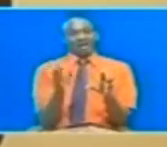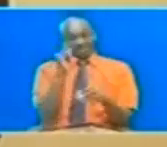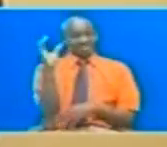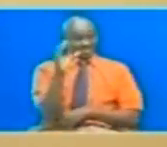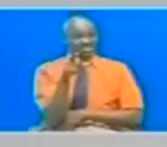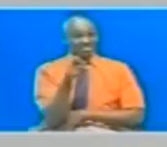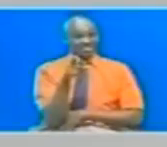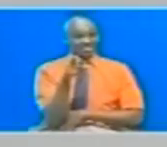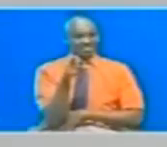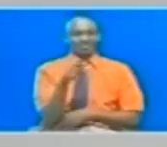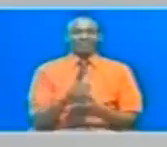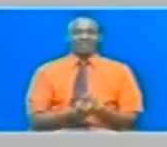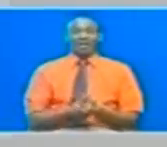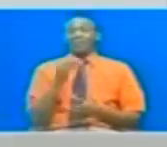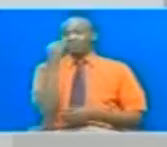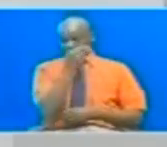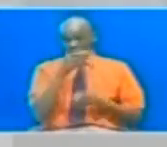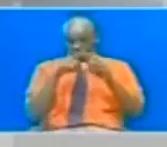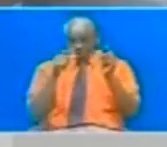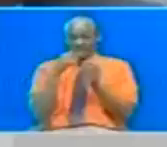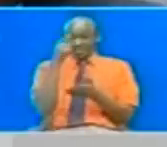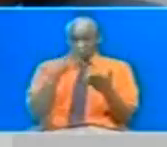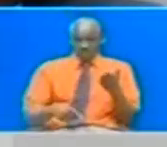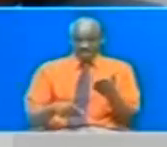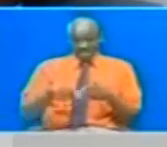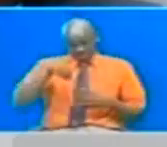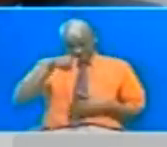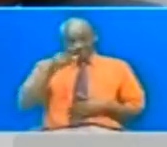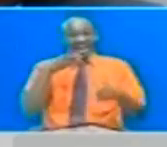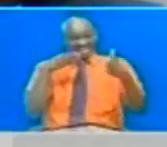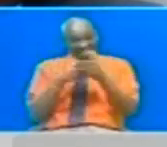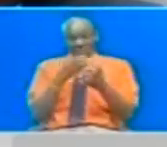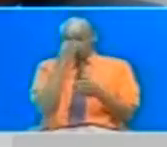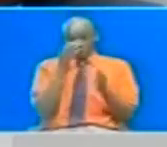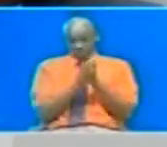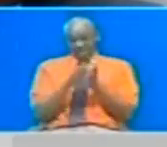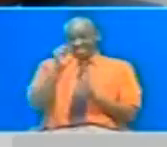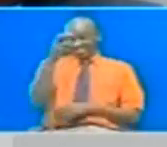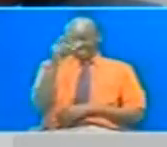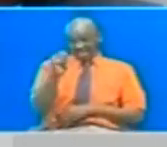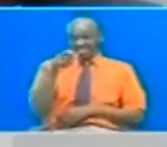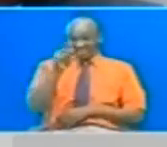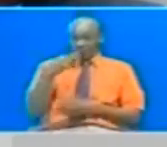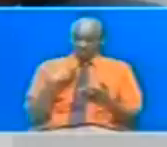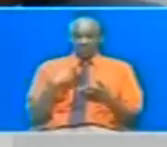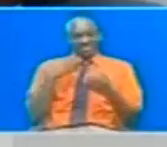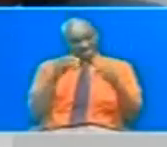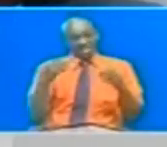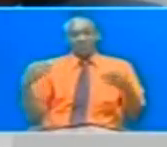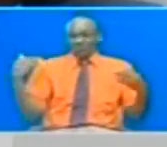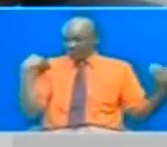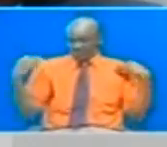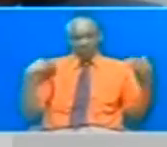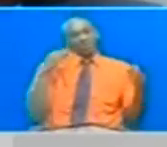ICC. Bensouda, in her statement today, says her case against Ruto and Sang has seen massive attempts to interfere with